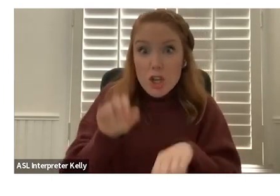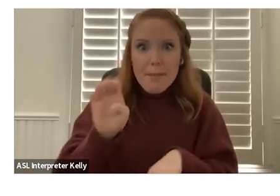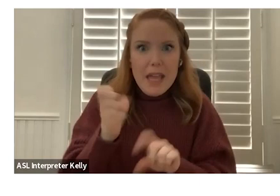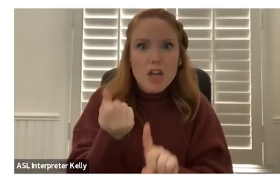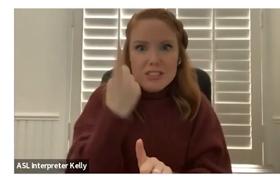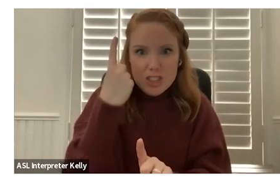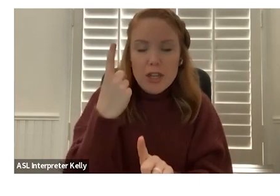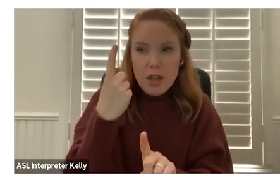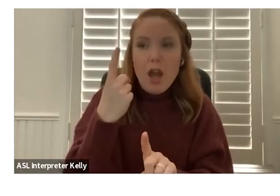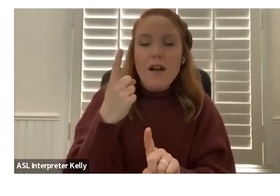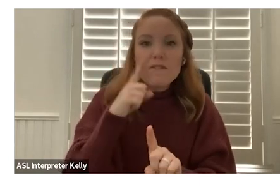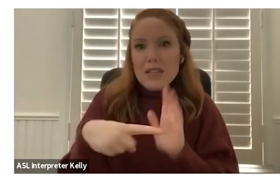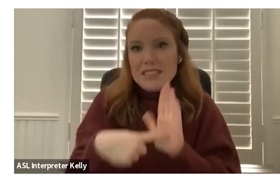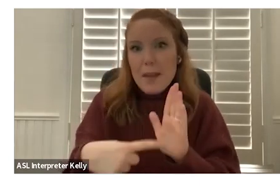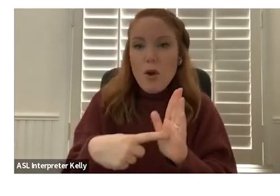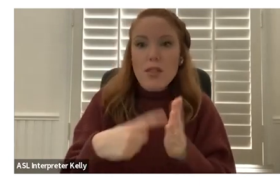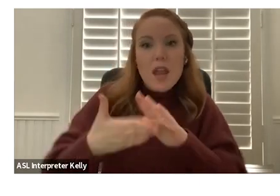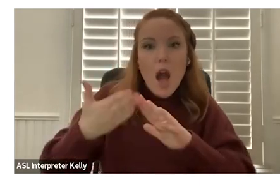I would love to touch on.